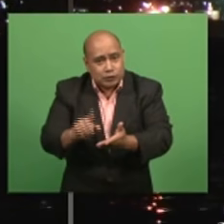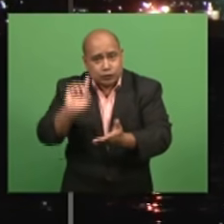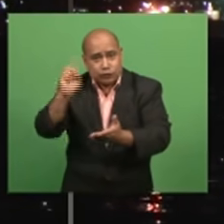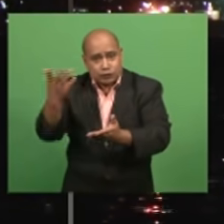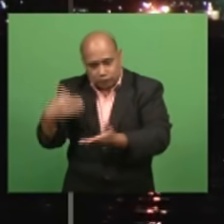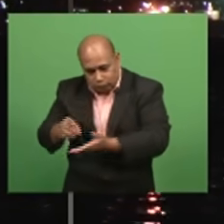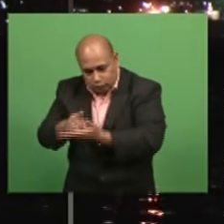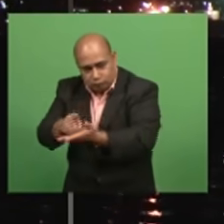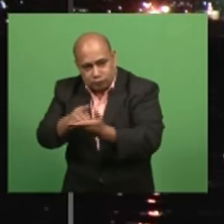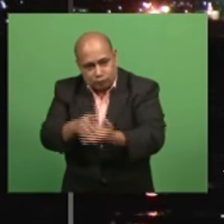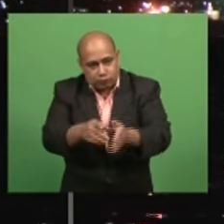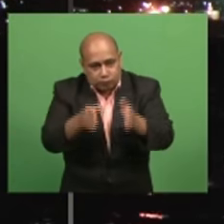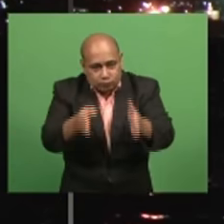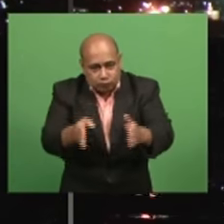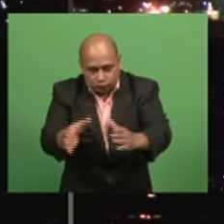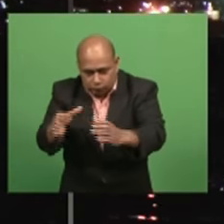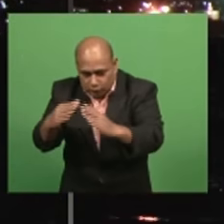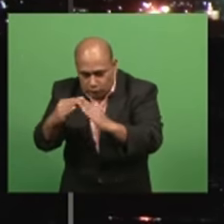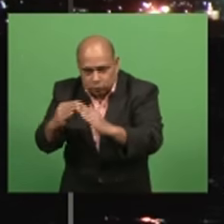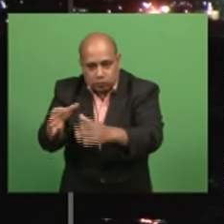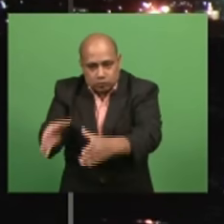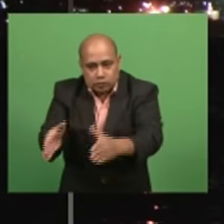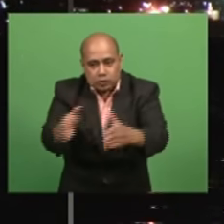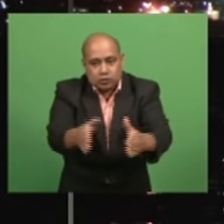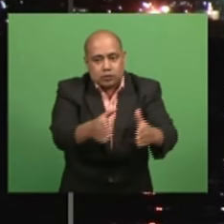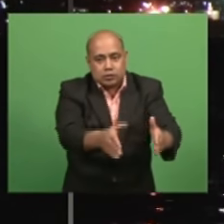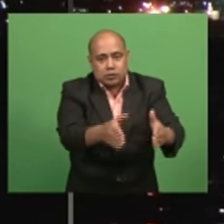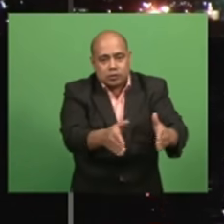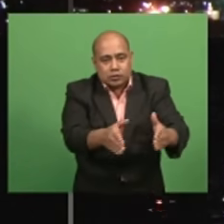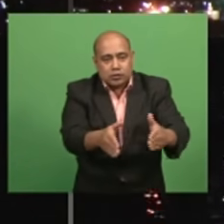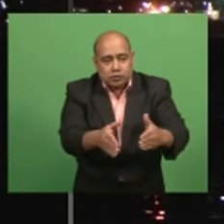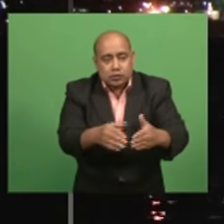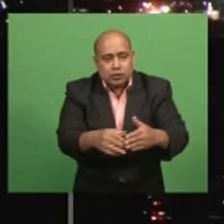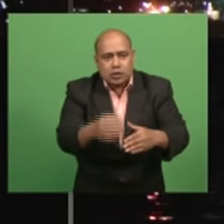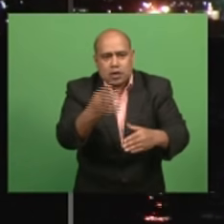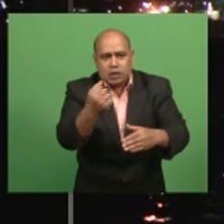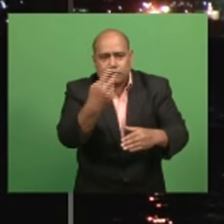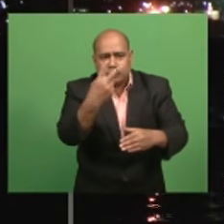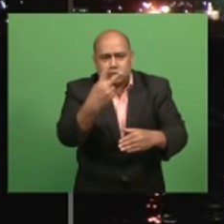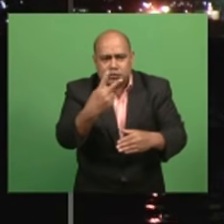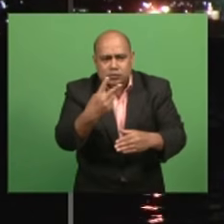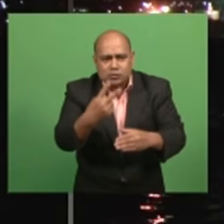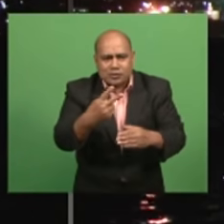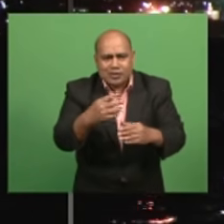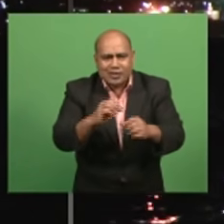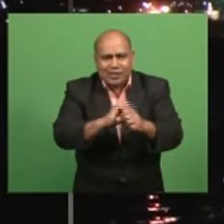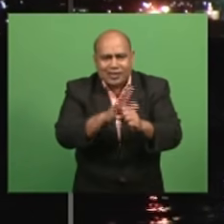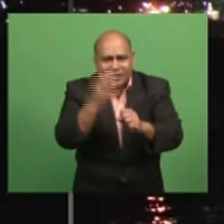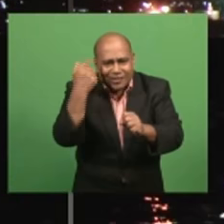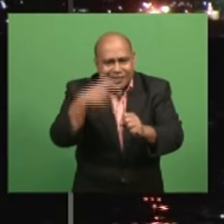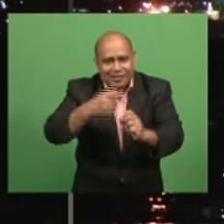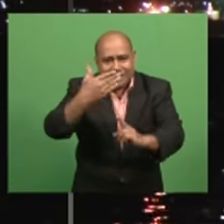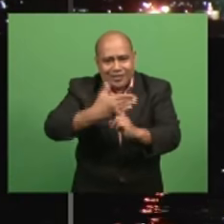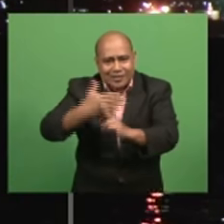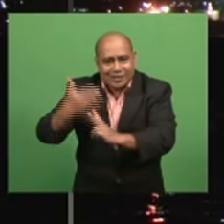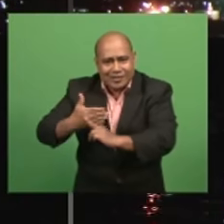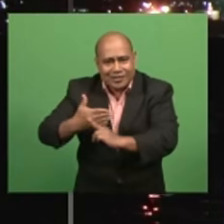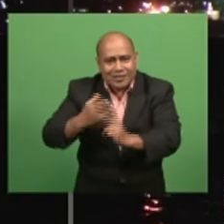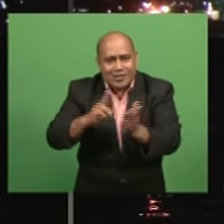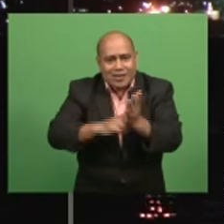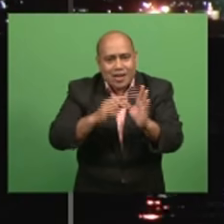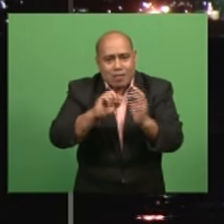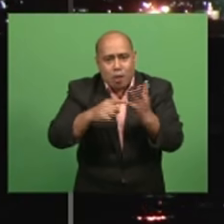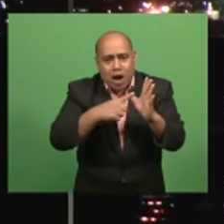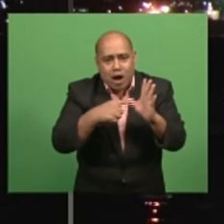The settlement, which is the site of two coronavirus cases in lockdown since April 3rd, and their quarantine period is expected to